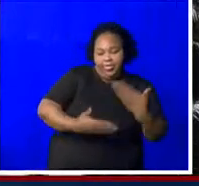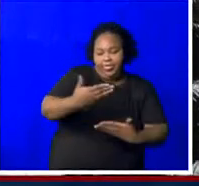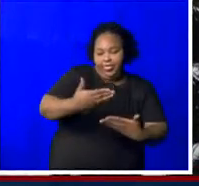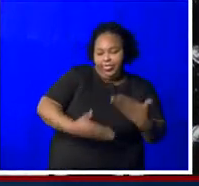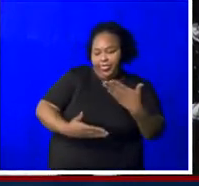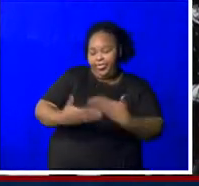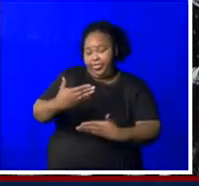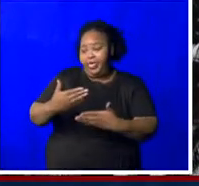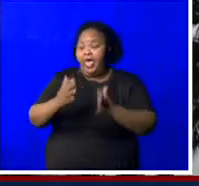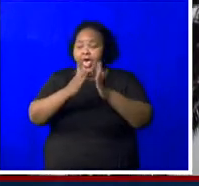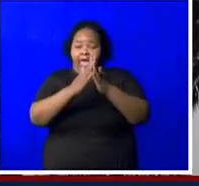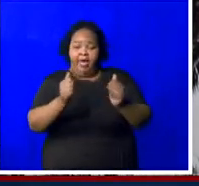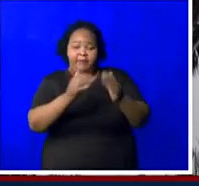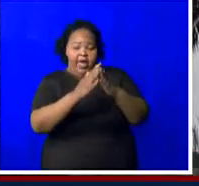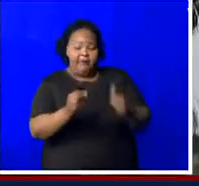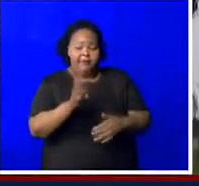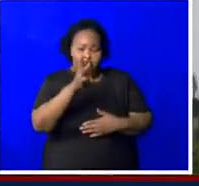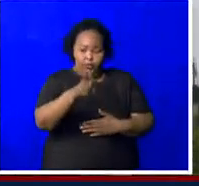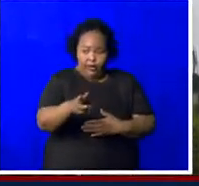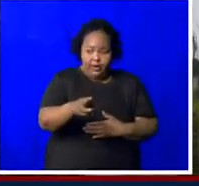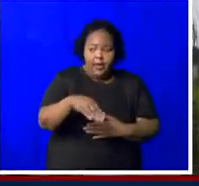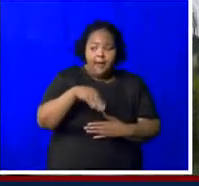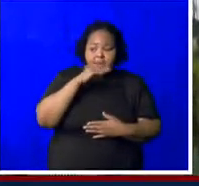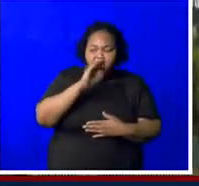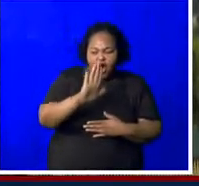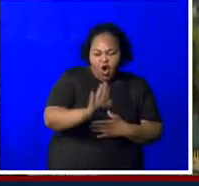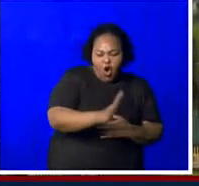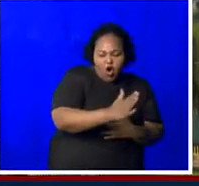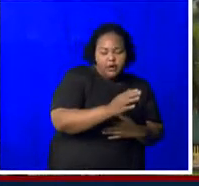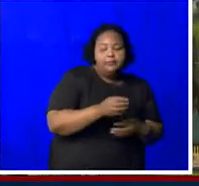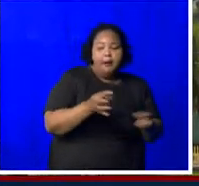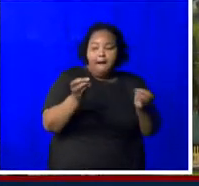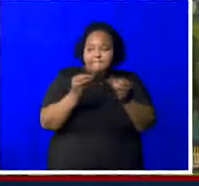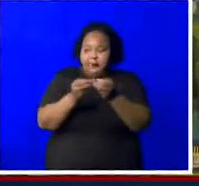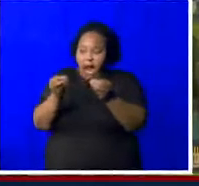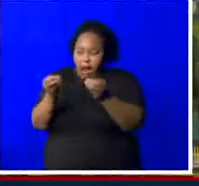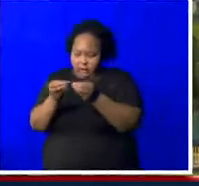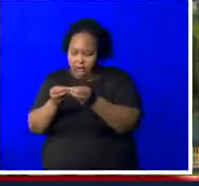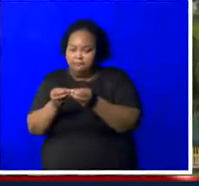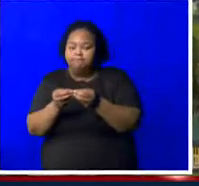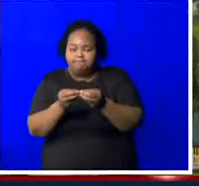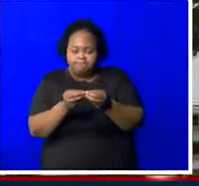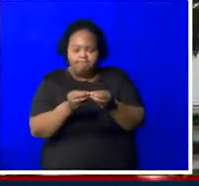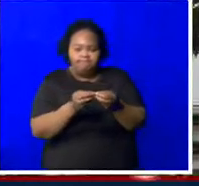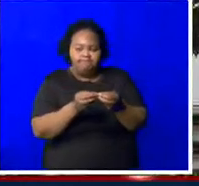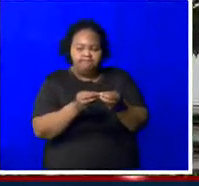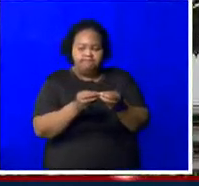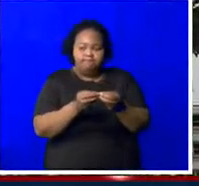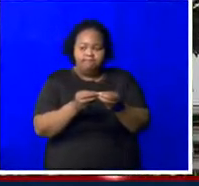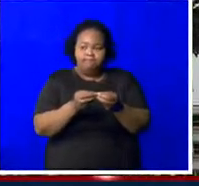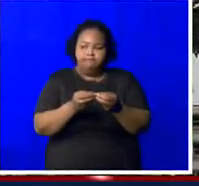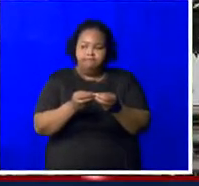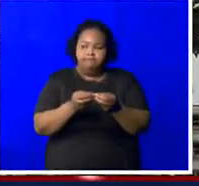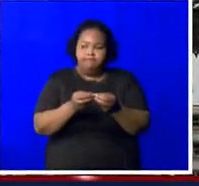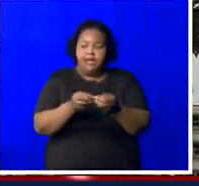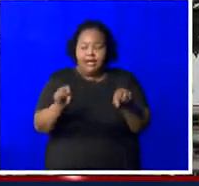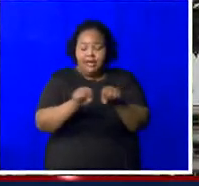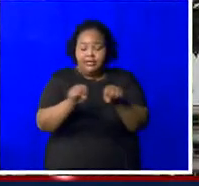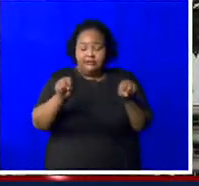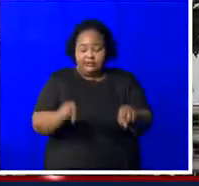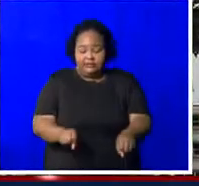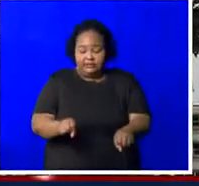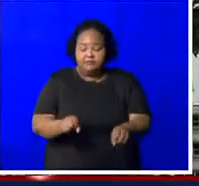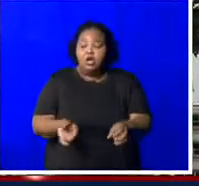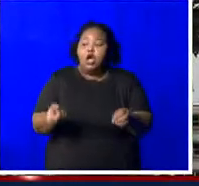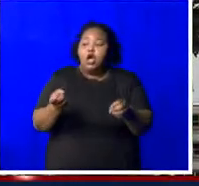banking sector will then be tied into or locked into this particular system through